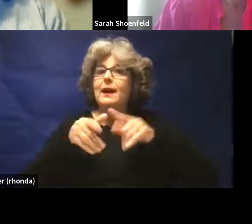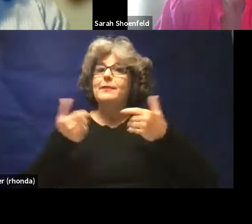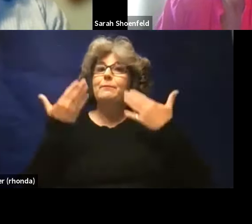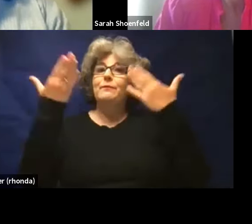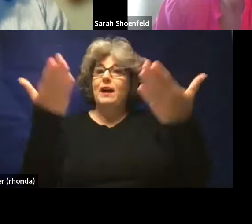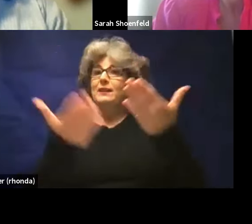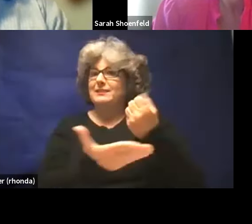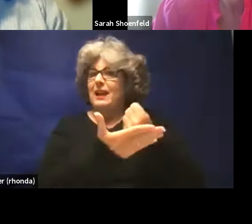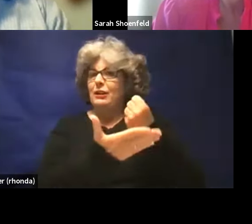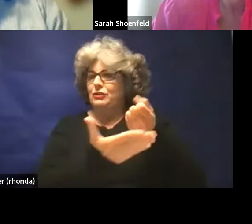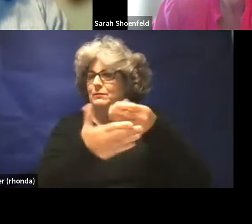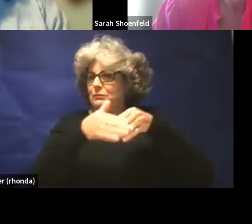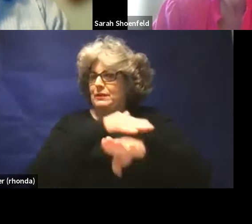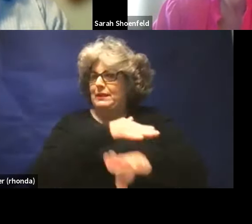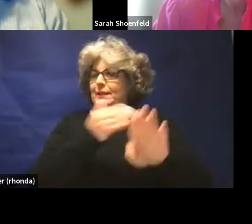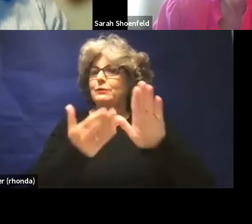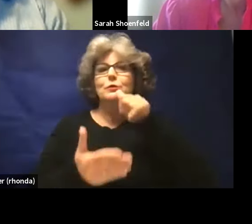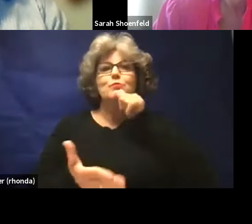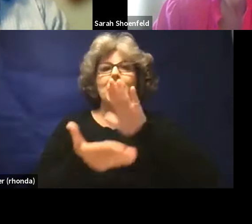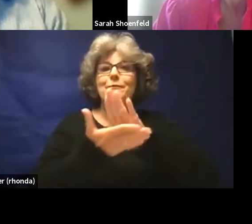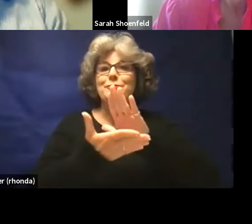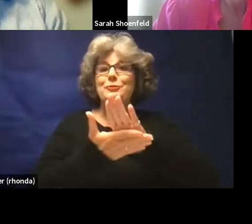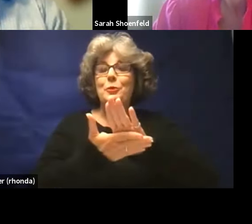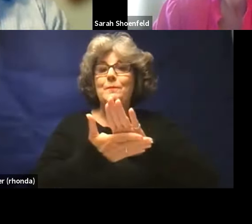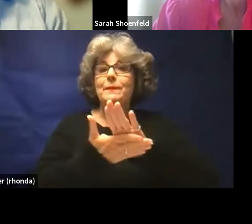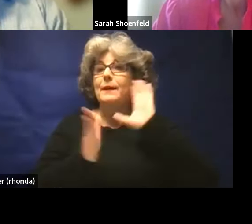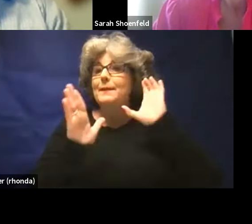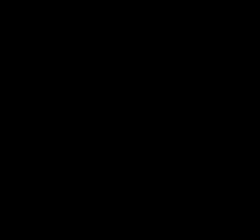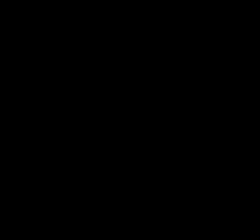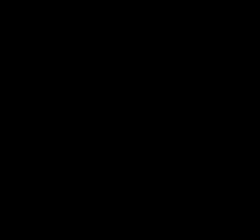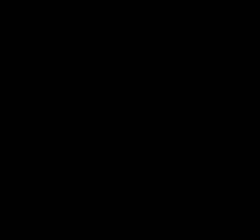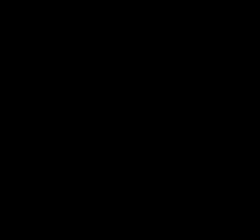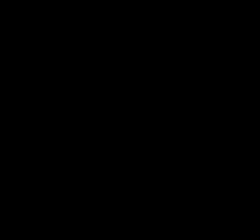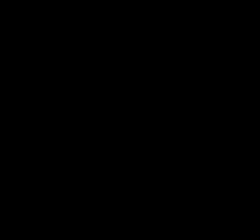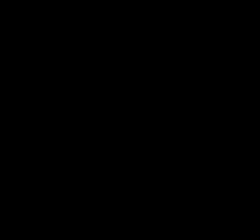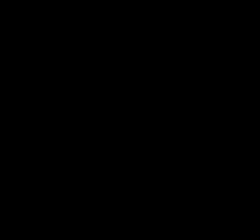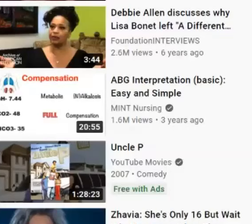them scholarships. You'll see his senior class photo.